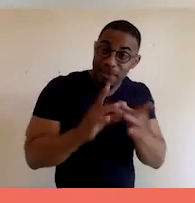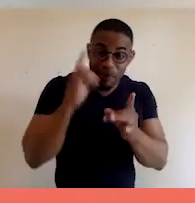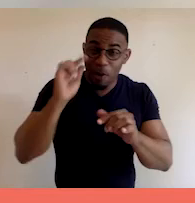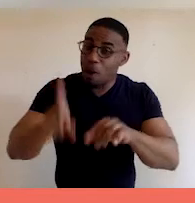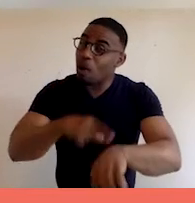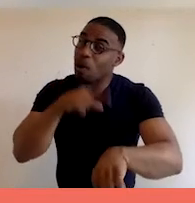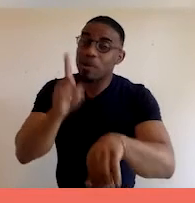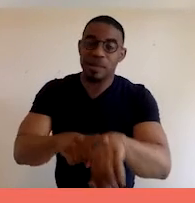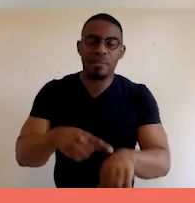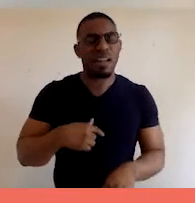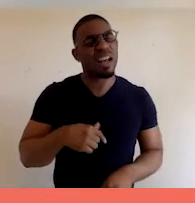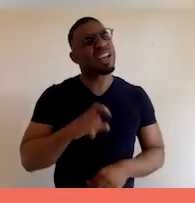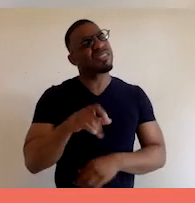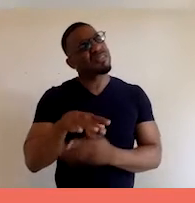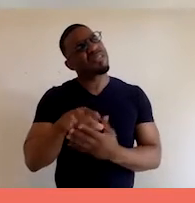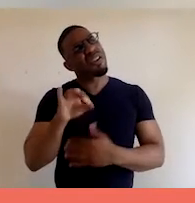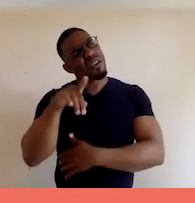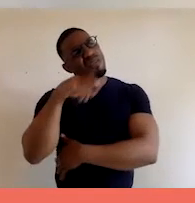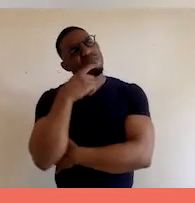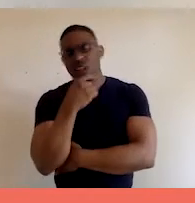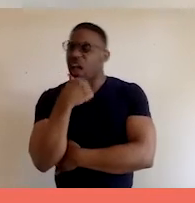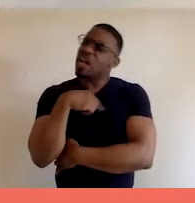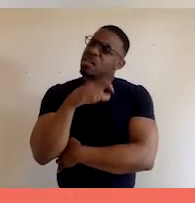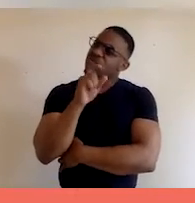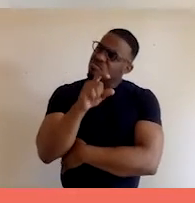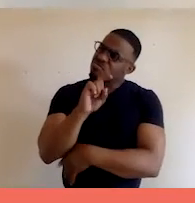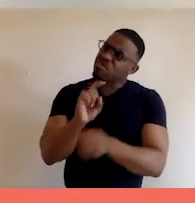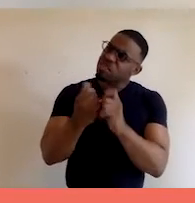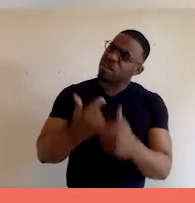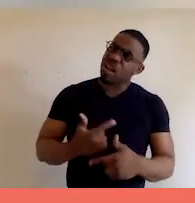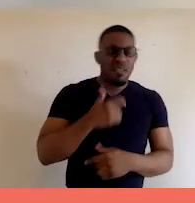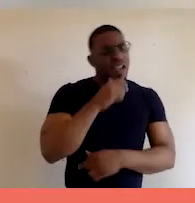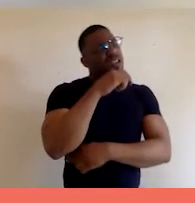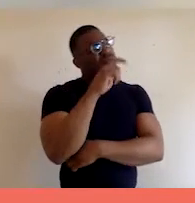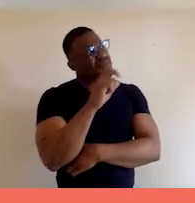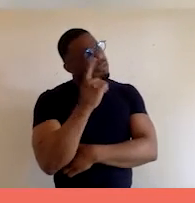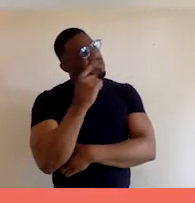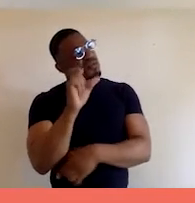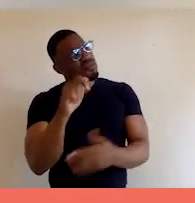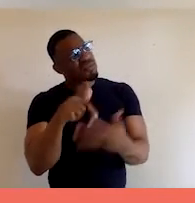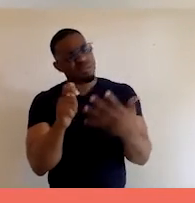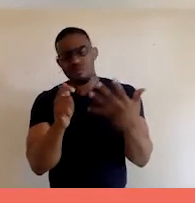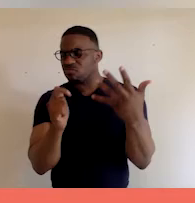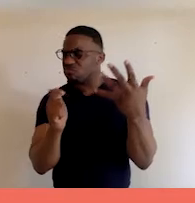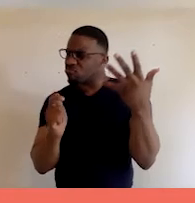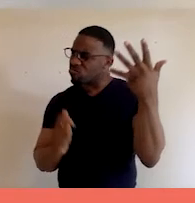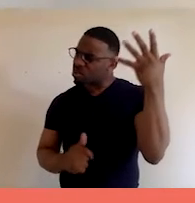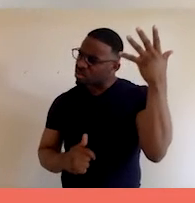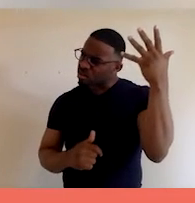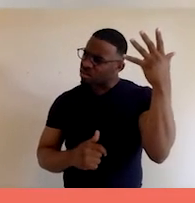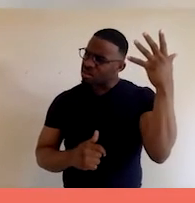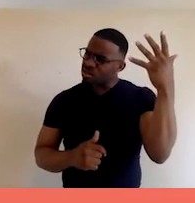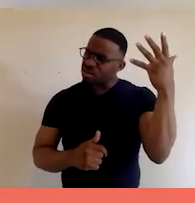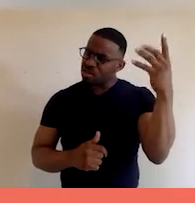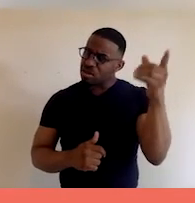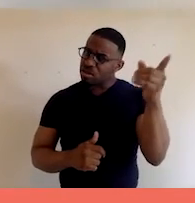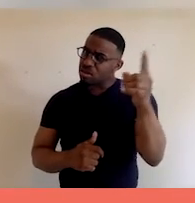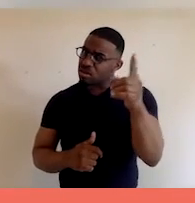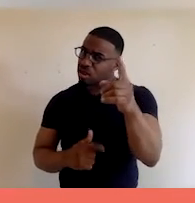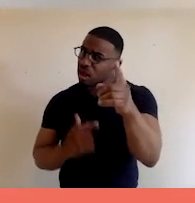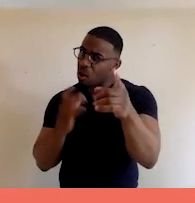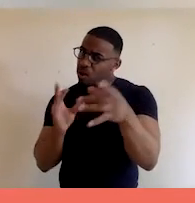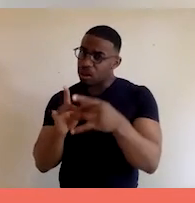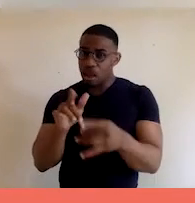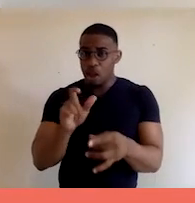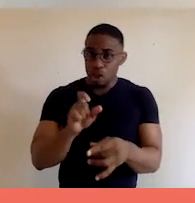long time, I should learn a code. I should change my life. I should go do this. I should. I always say, you